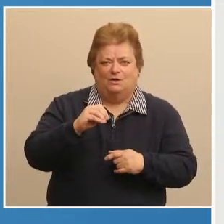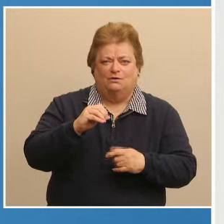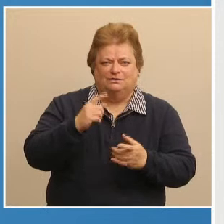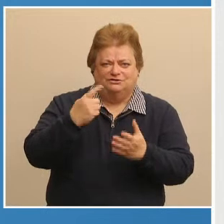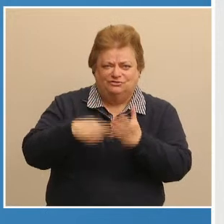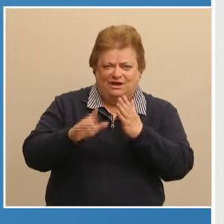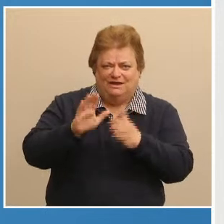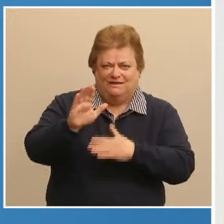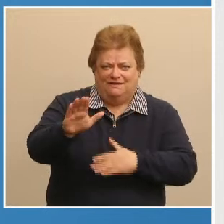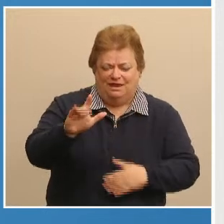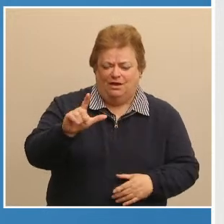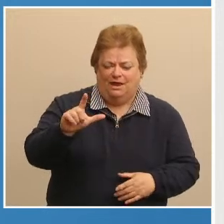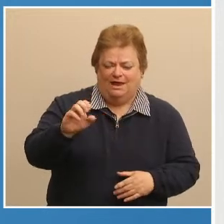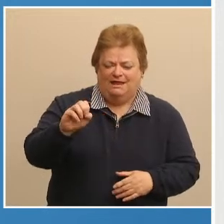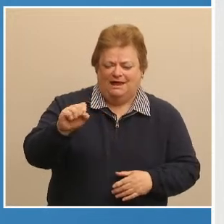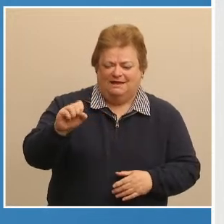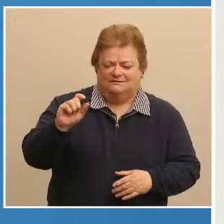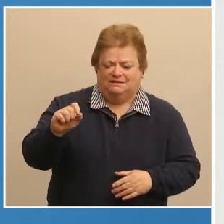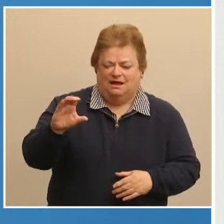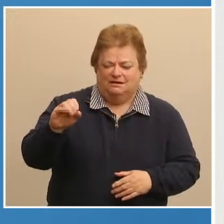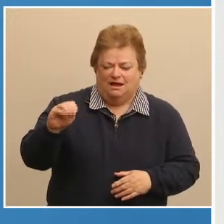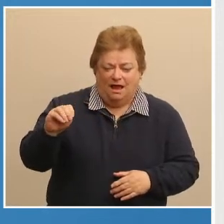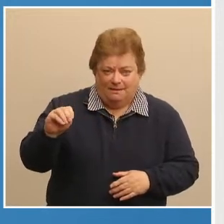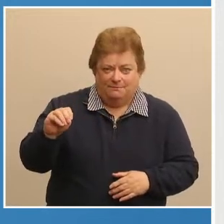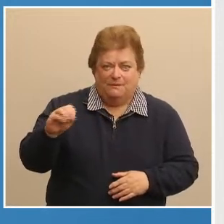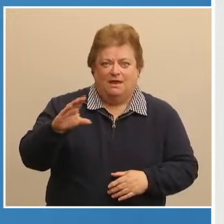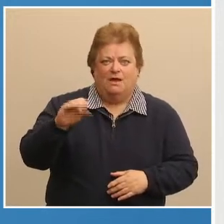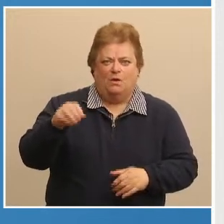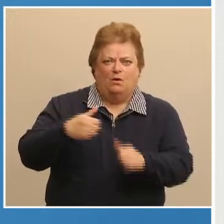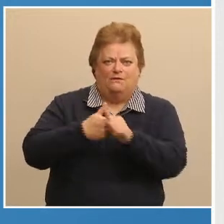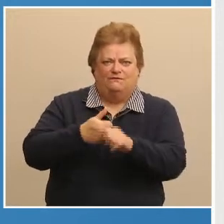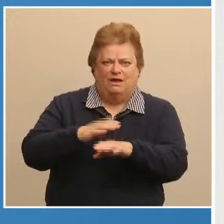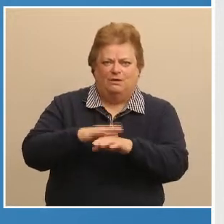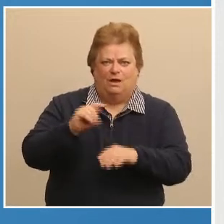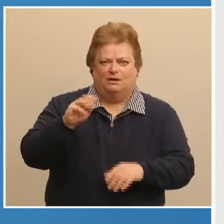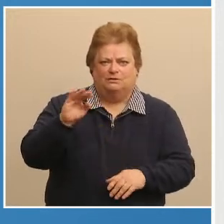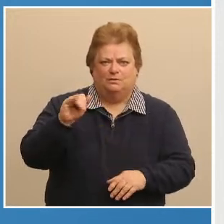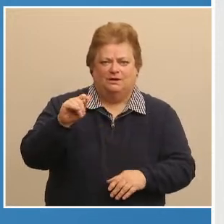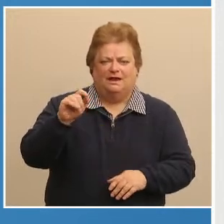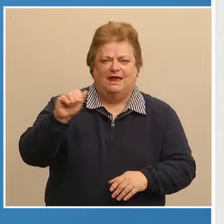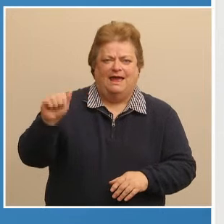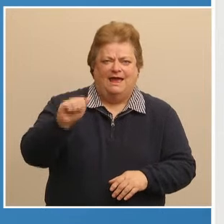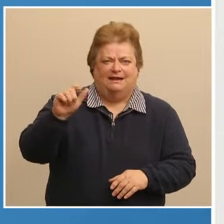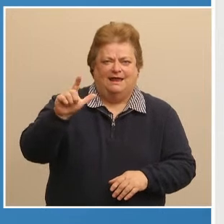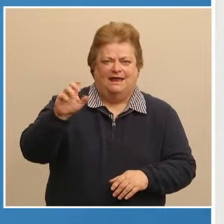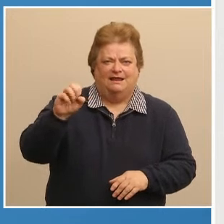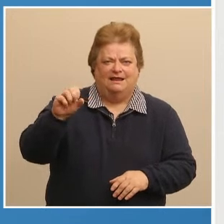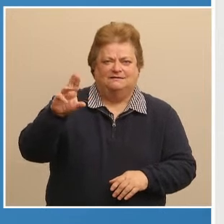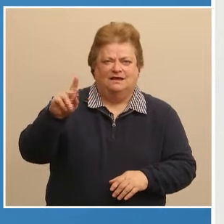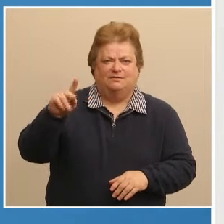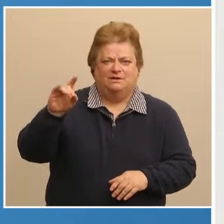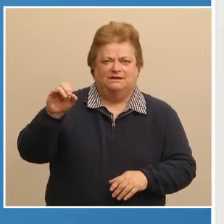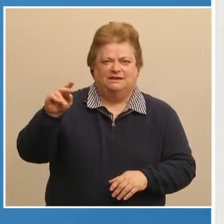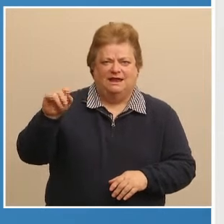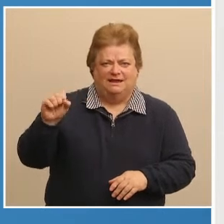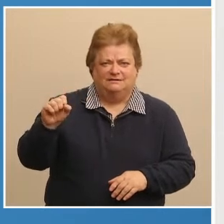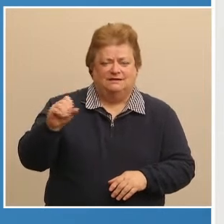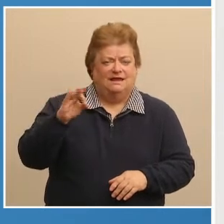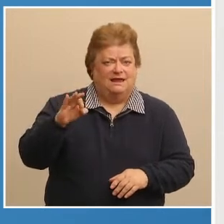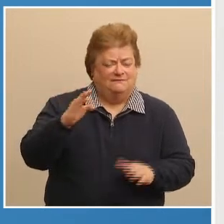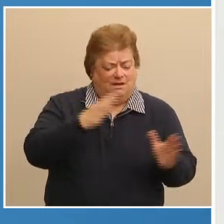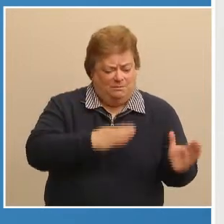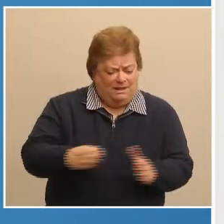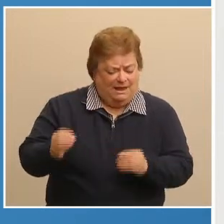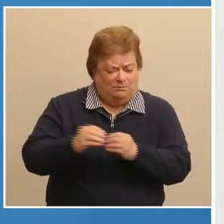their website at les.com or follow them on Twitter at @LESupdates. If more planned